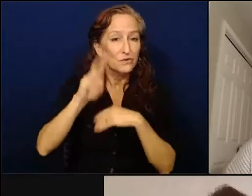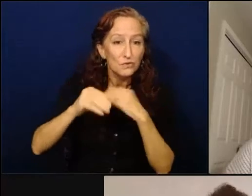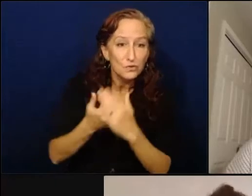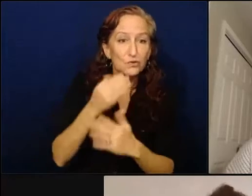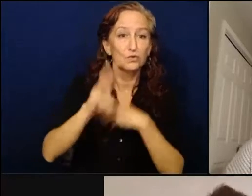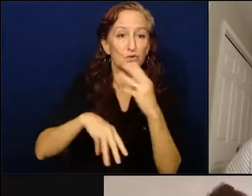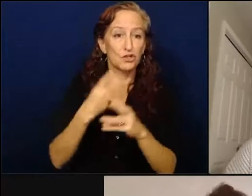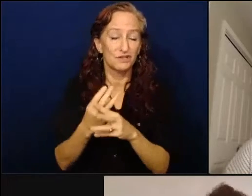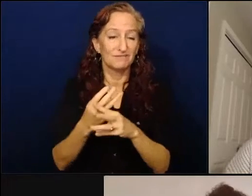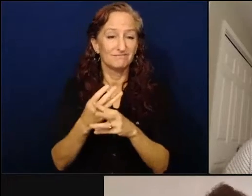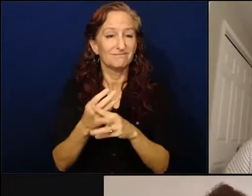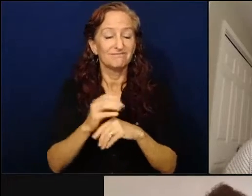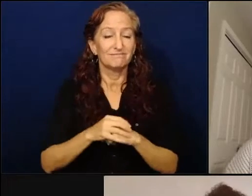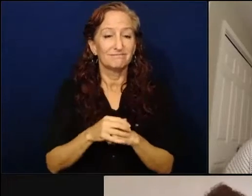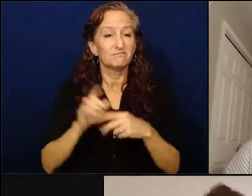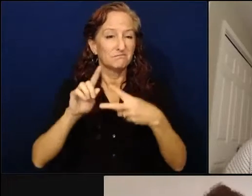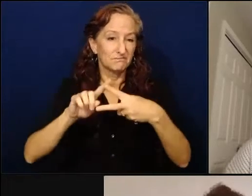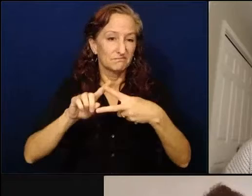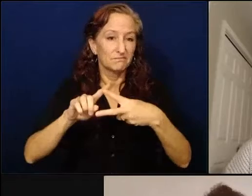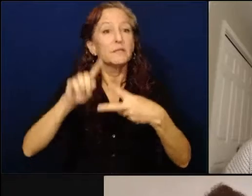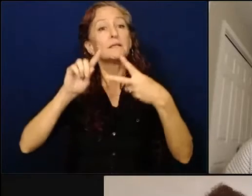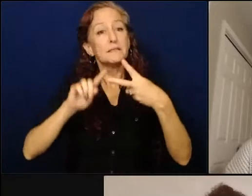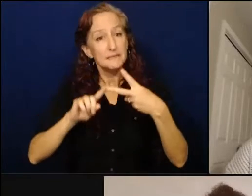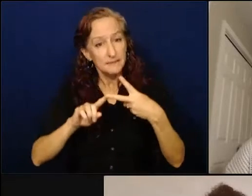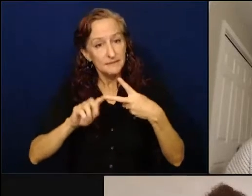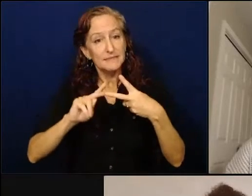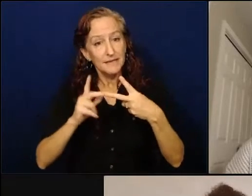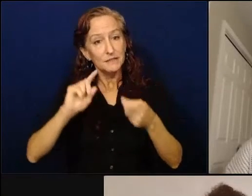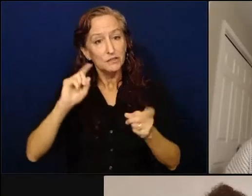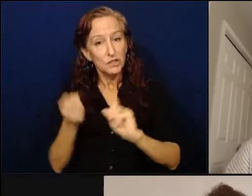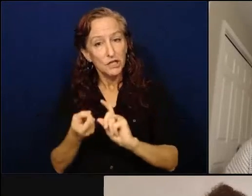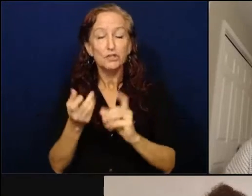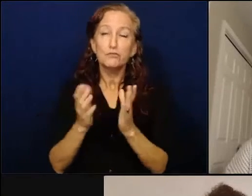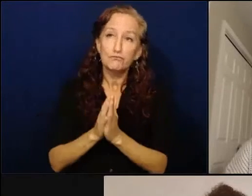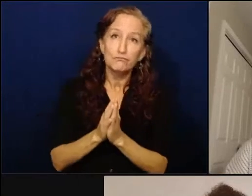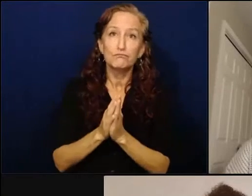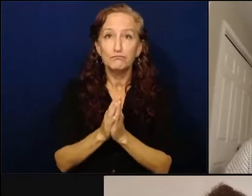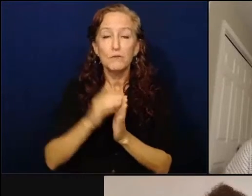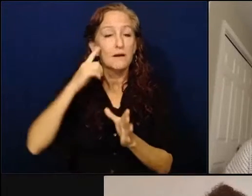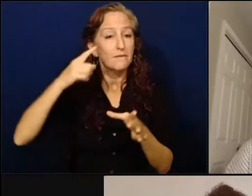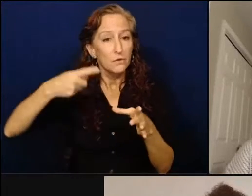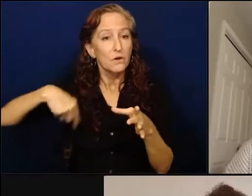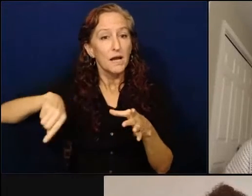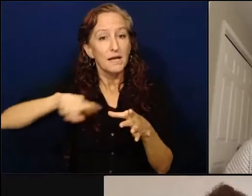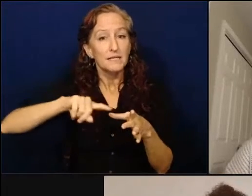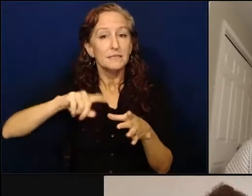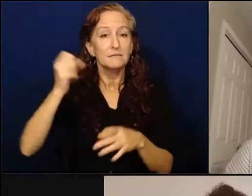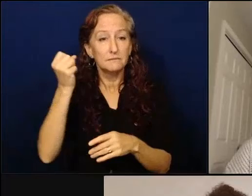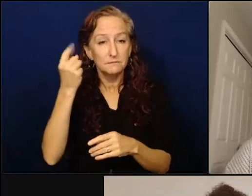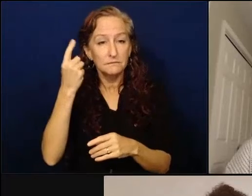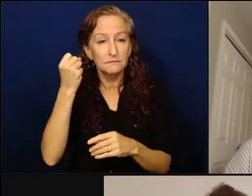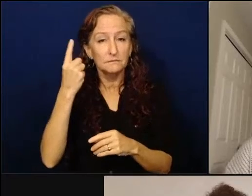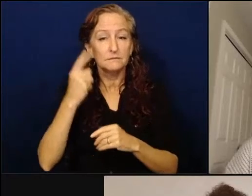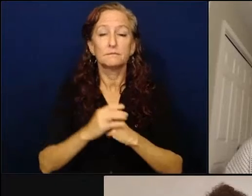in. The second one I'd say is about, for us, given that